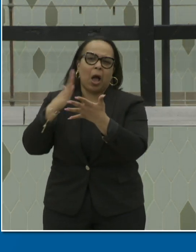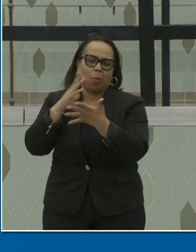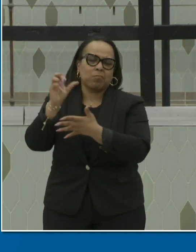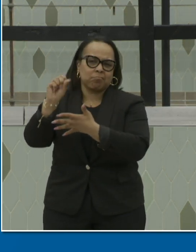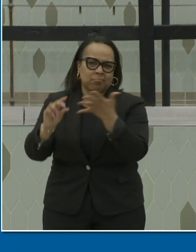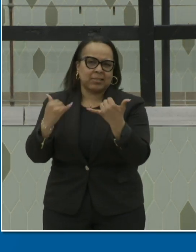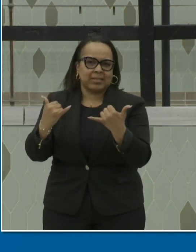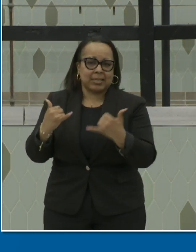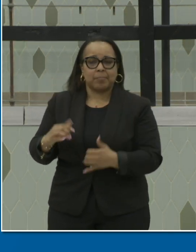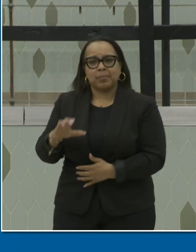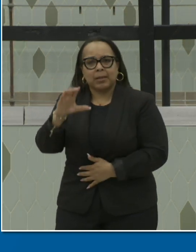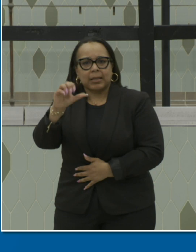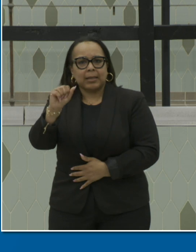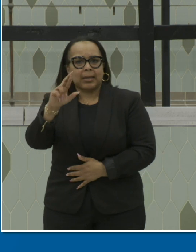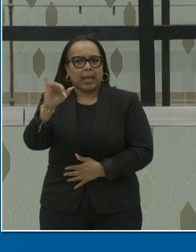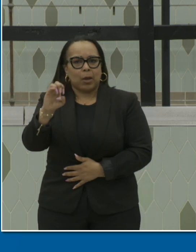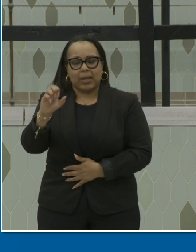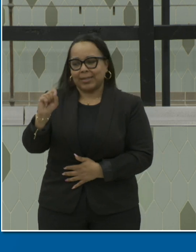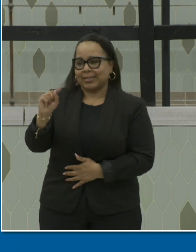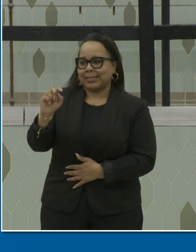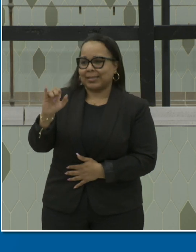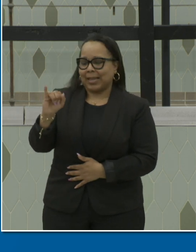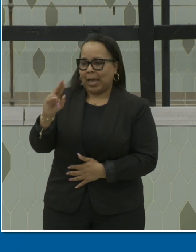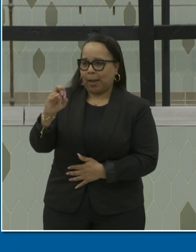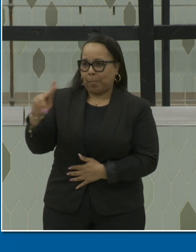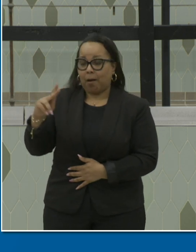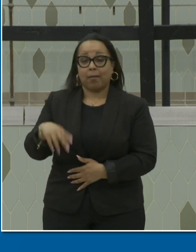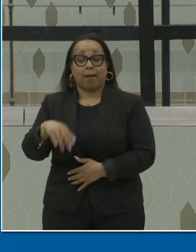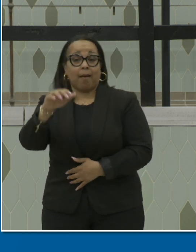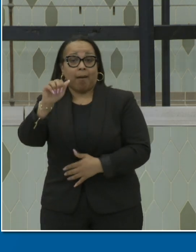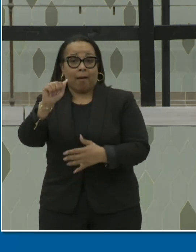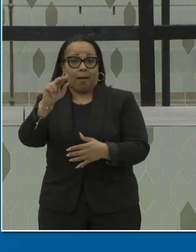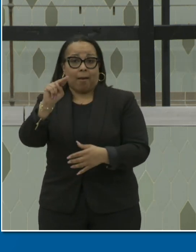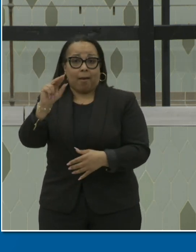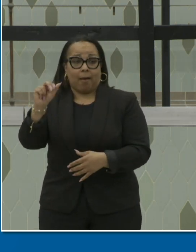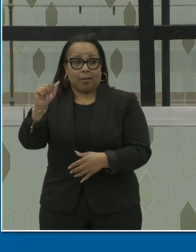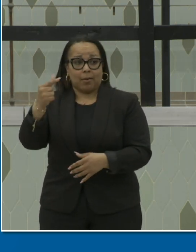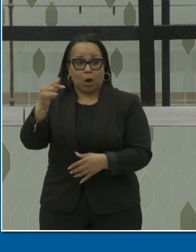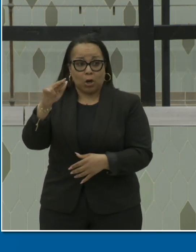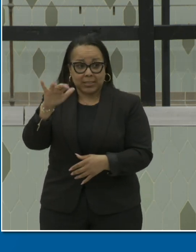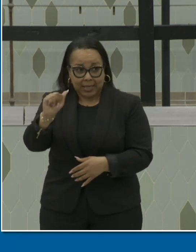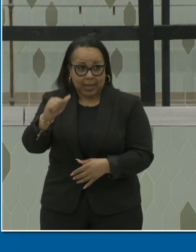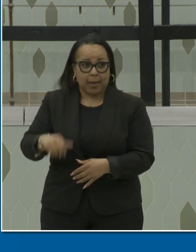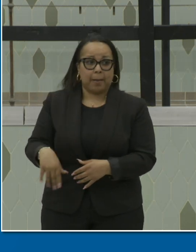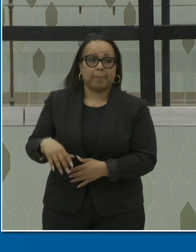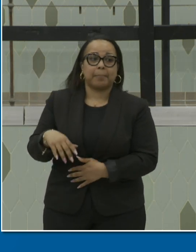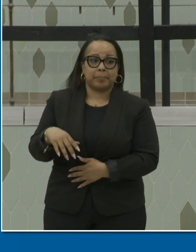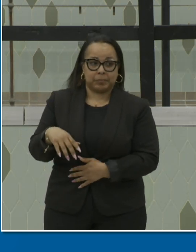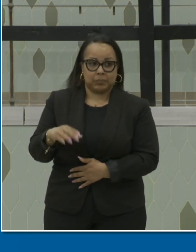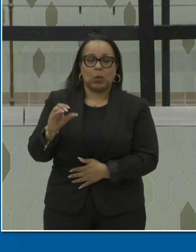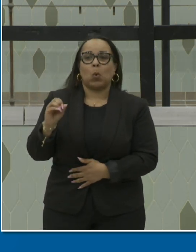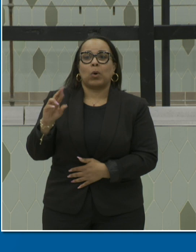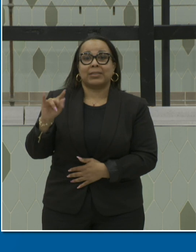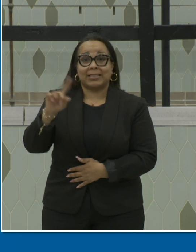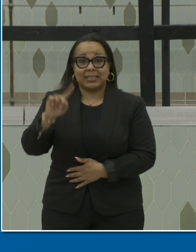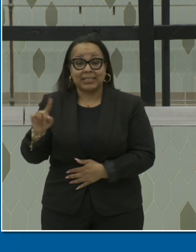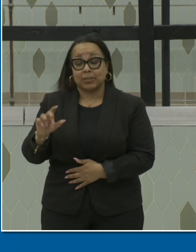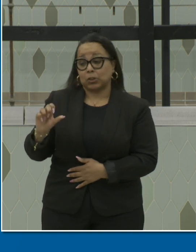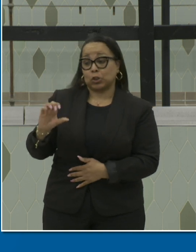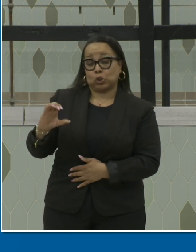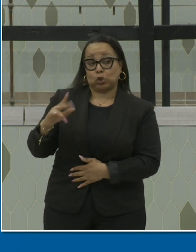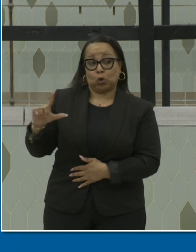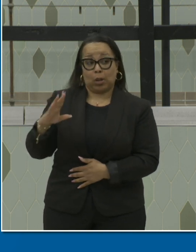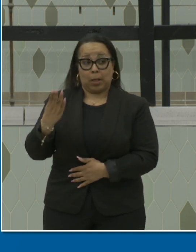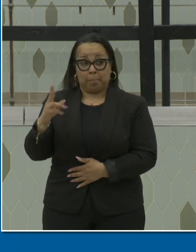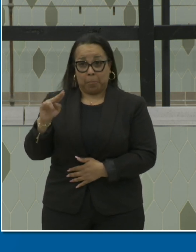loud. So Carrie Steinbuck, Anna Garcia, Myra Ortiz, Cheryl Burns, and we also have